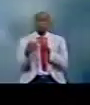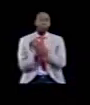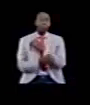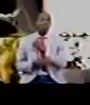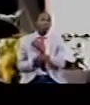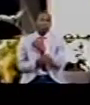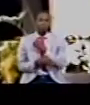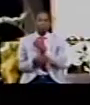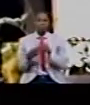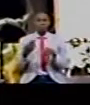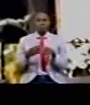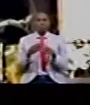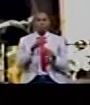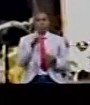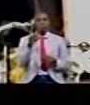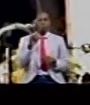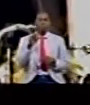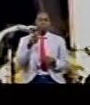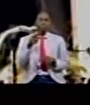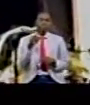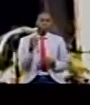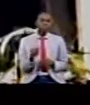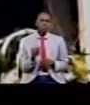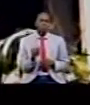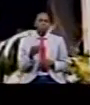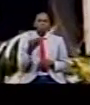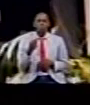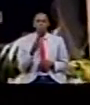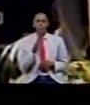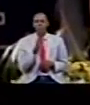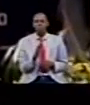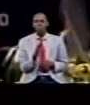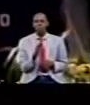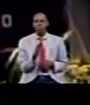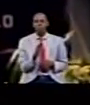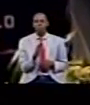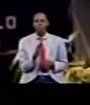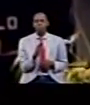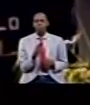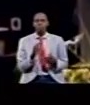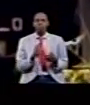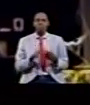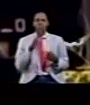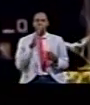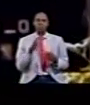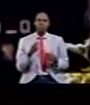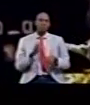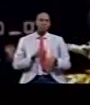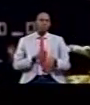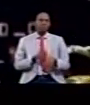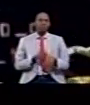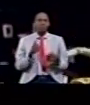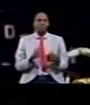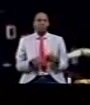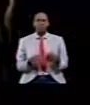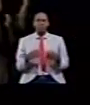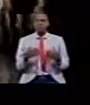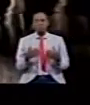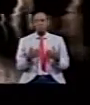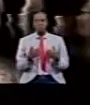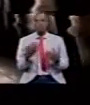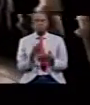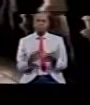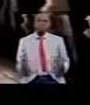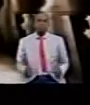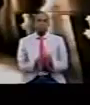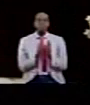you will know a lot is happening among young people. And so I will not fail to pray for young people, because the level of